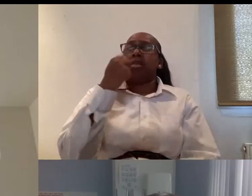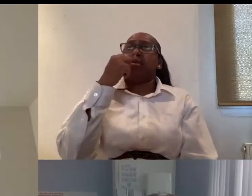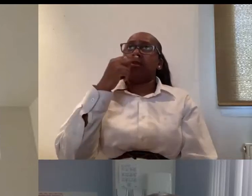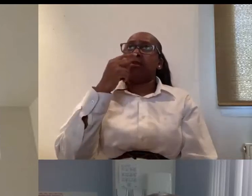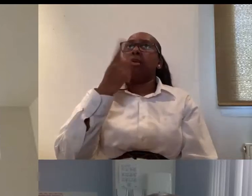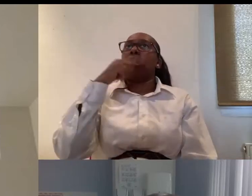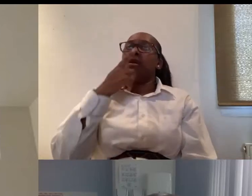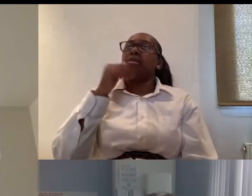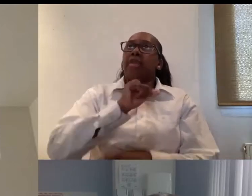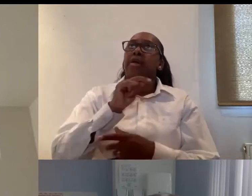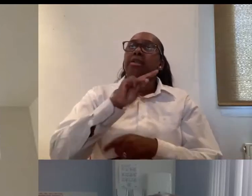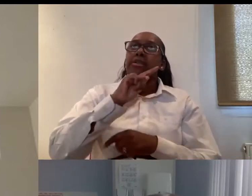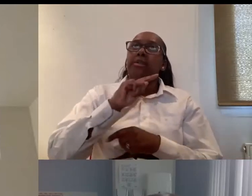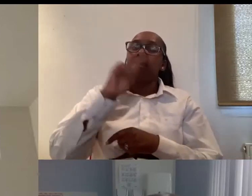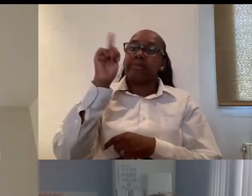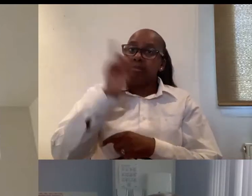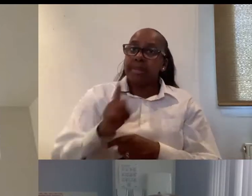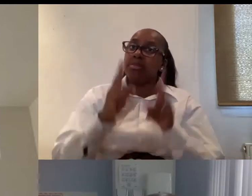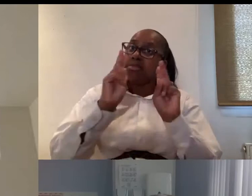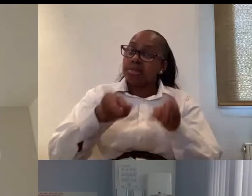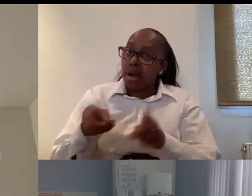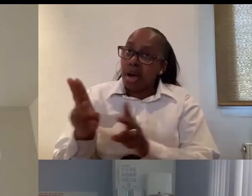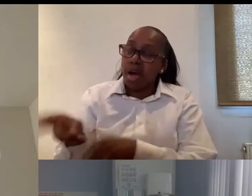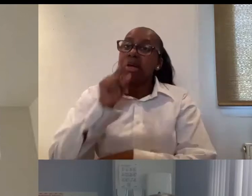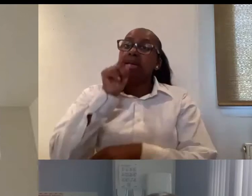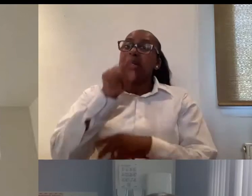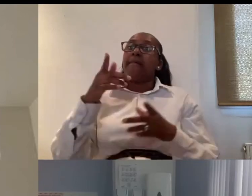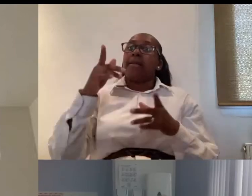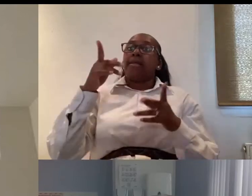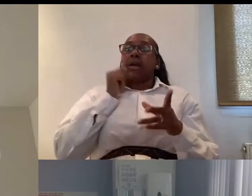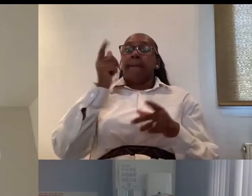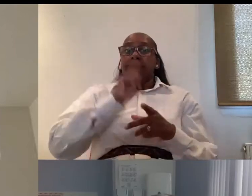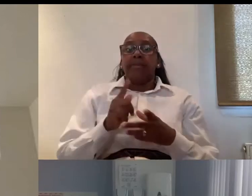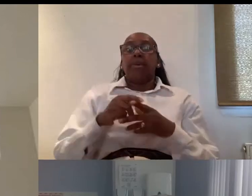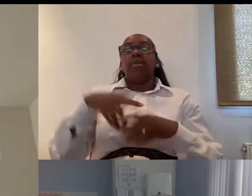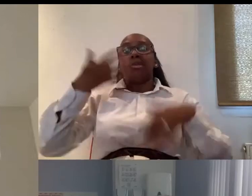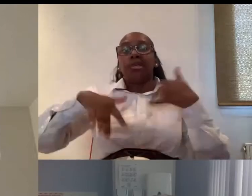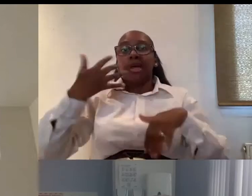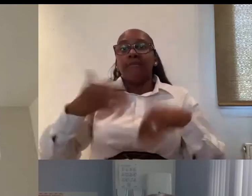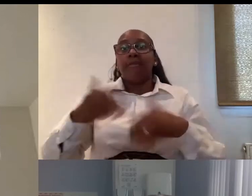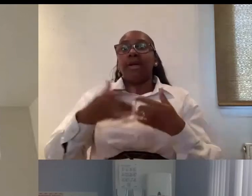with what's called long COVID. So they're out of hospital, but they're still suffering with